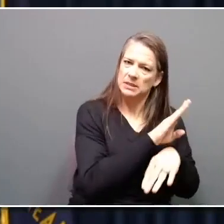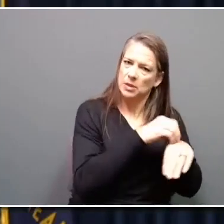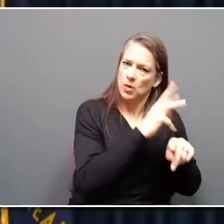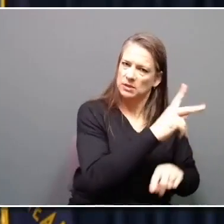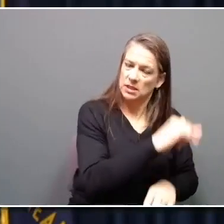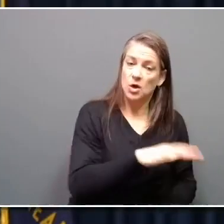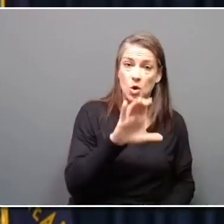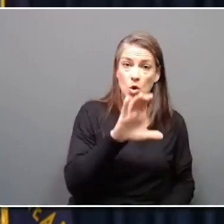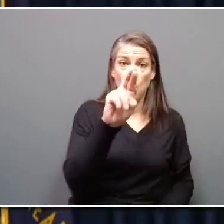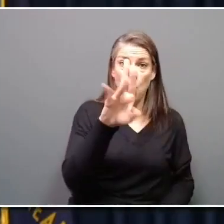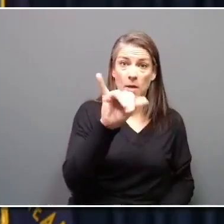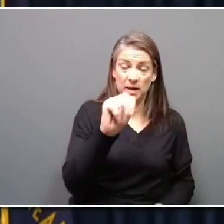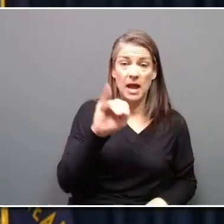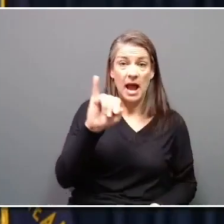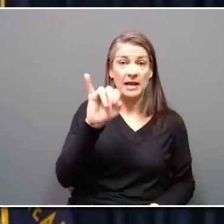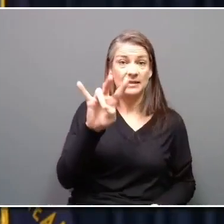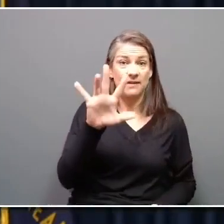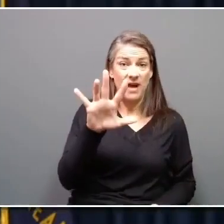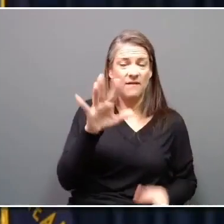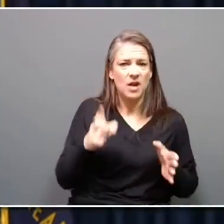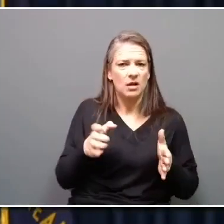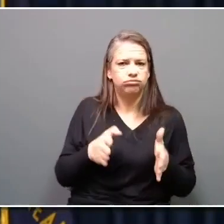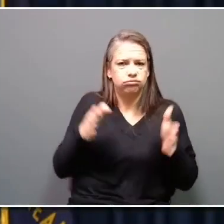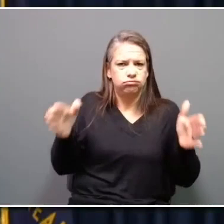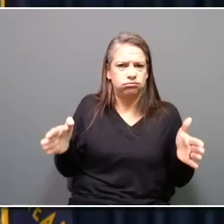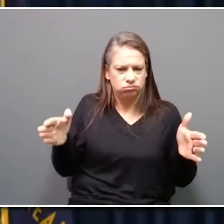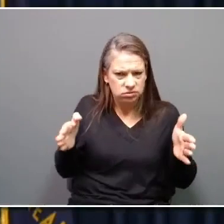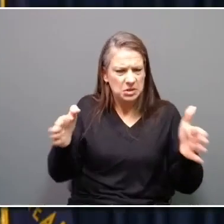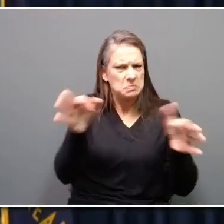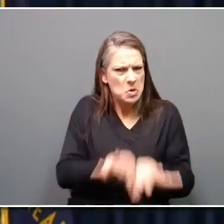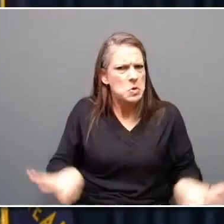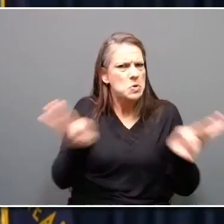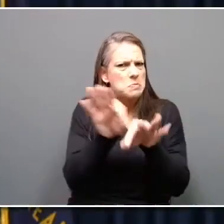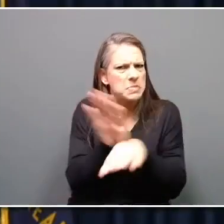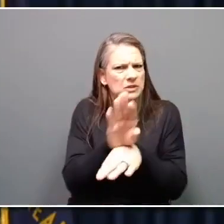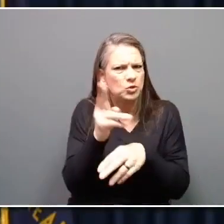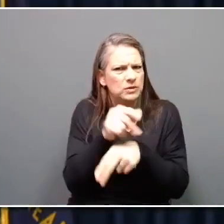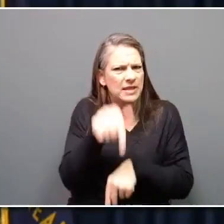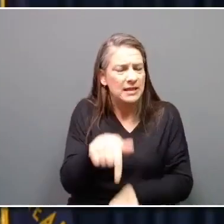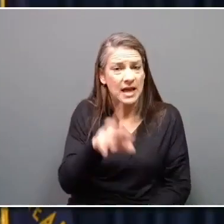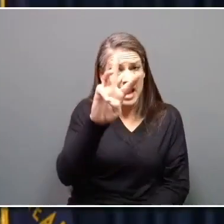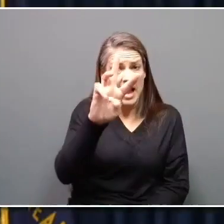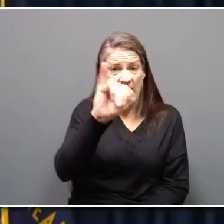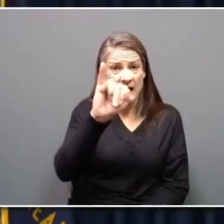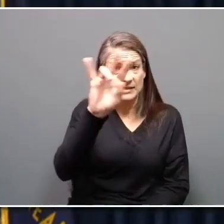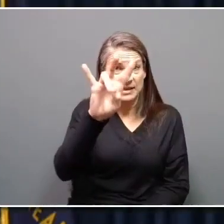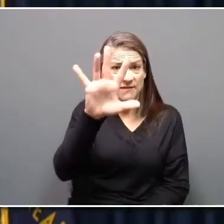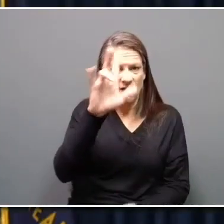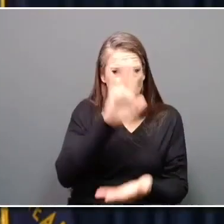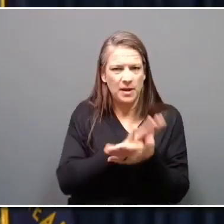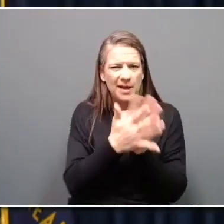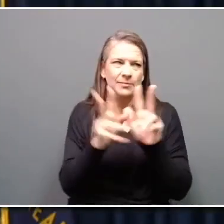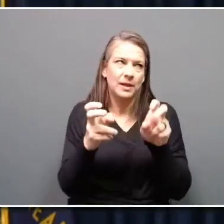widen I-75, a critical commerce corridor, and we believe I-75 will be the next I-65 in terms